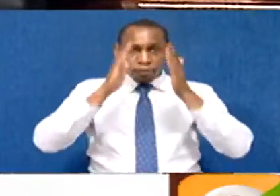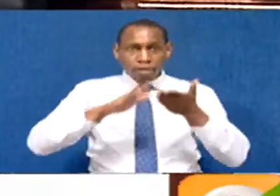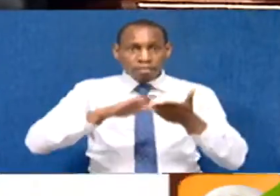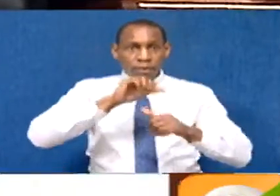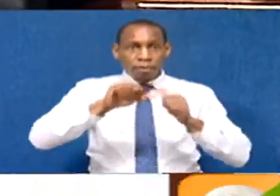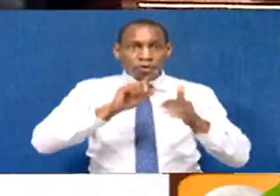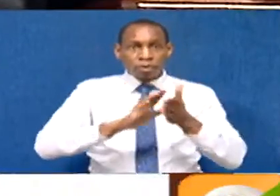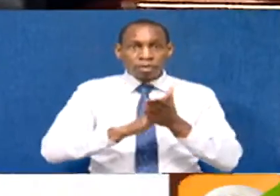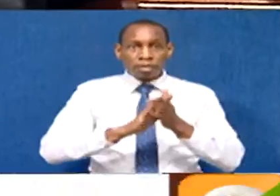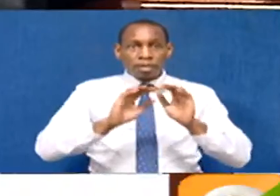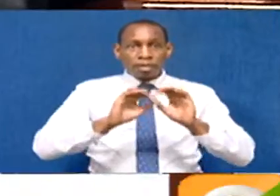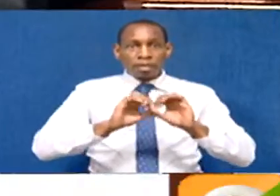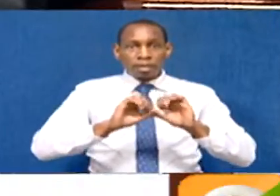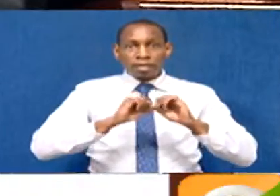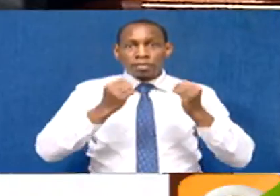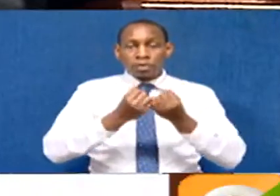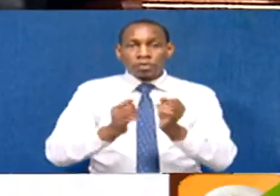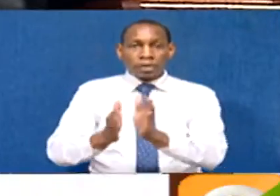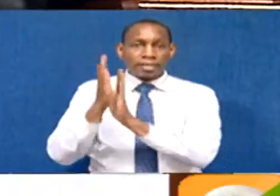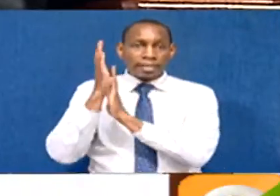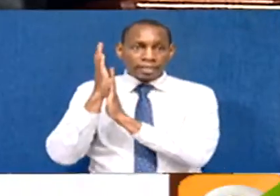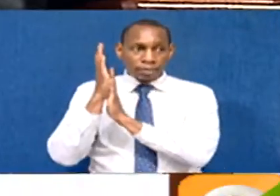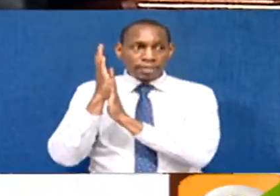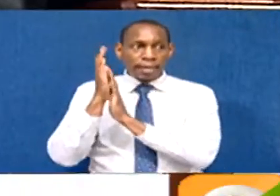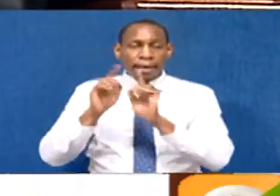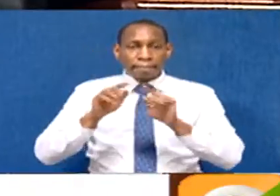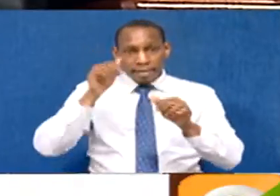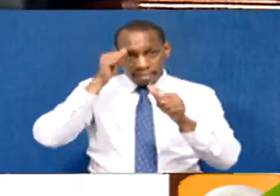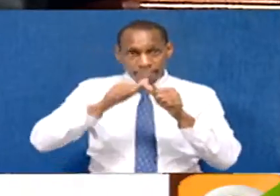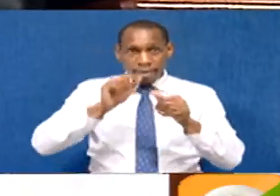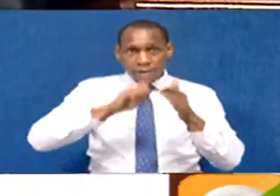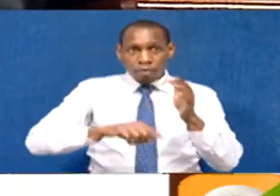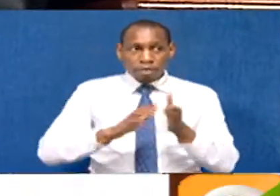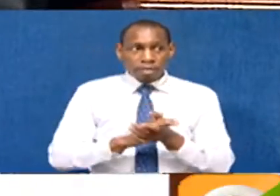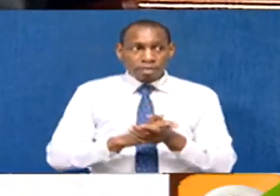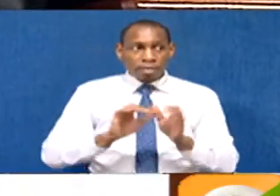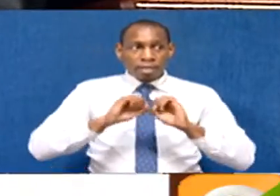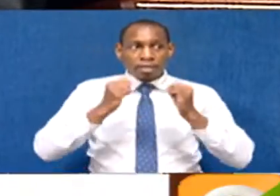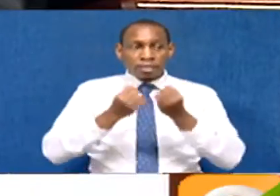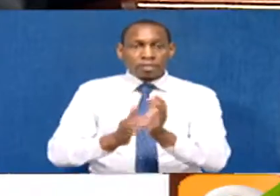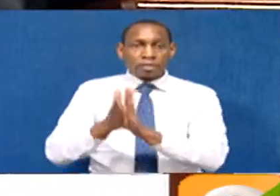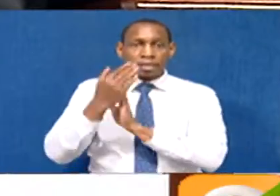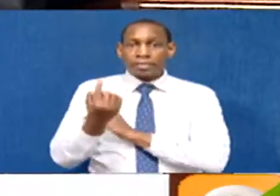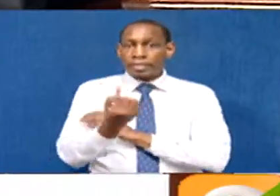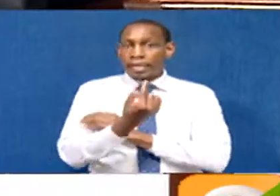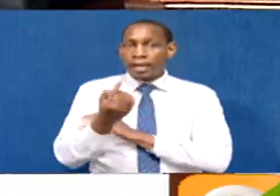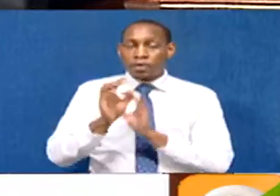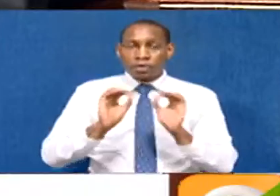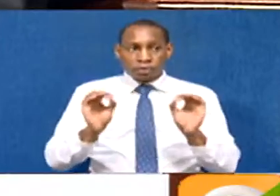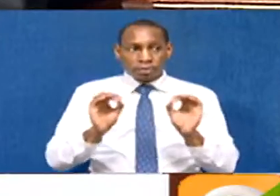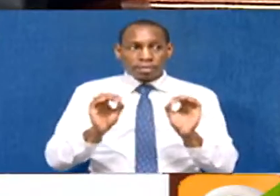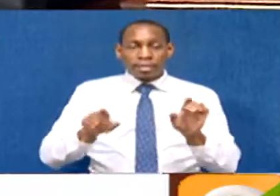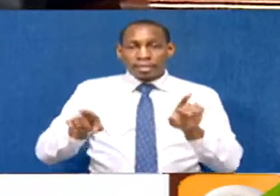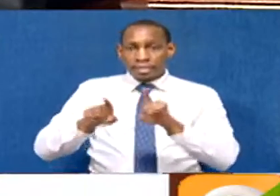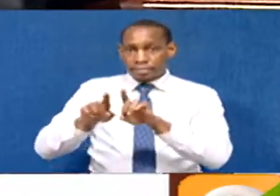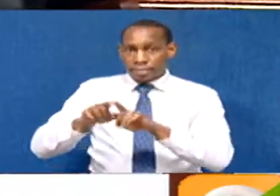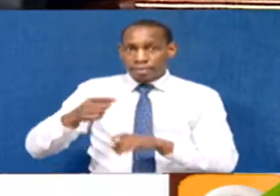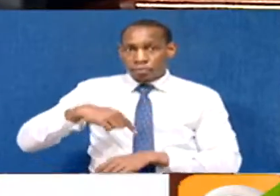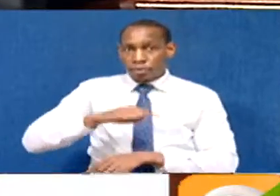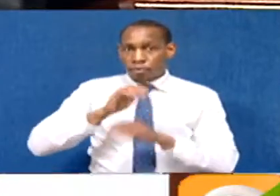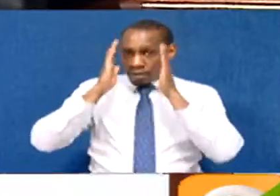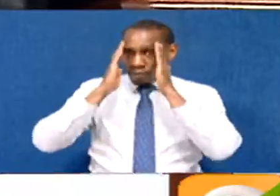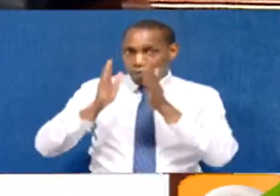on social security, and that's important. But remember, we are not on social security alone. We are also